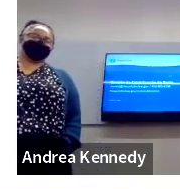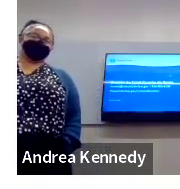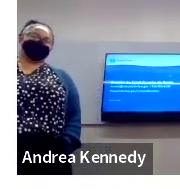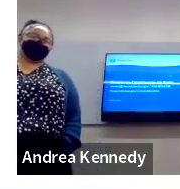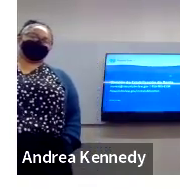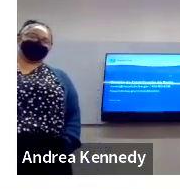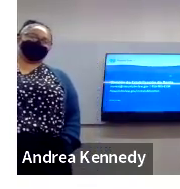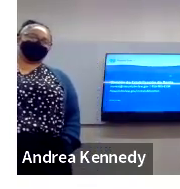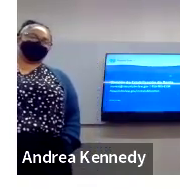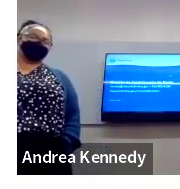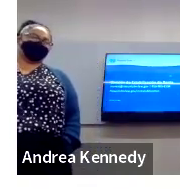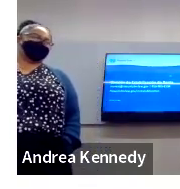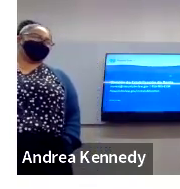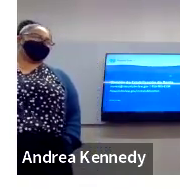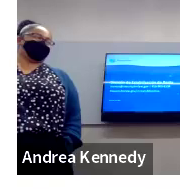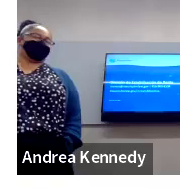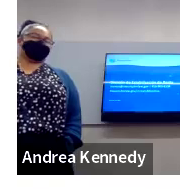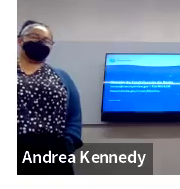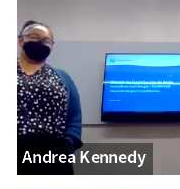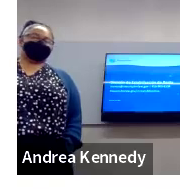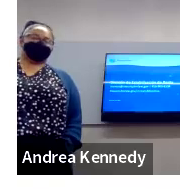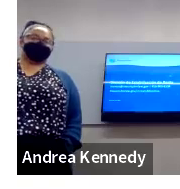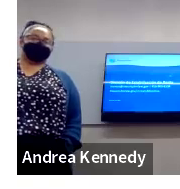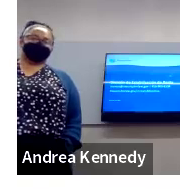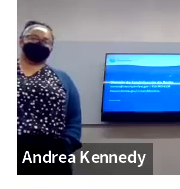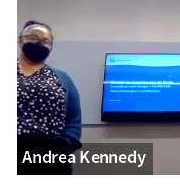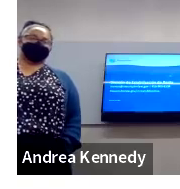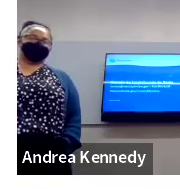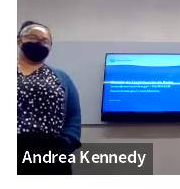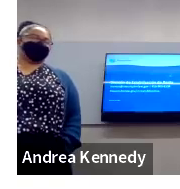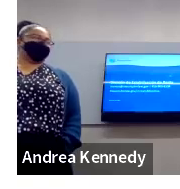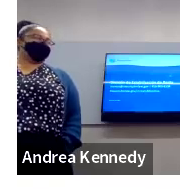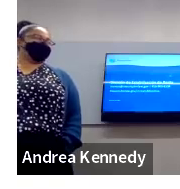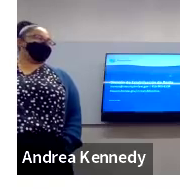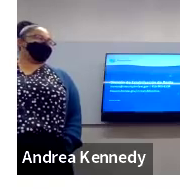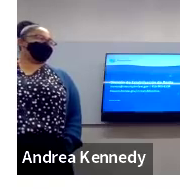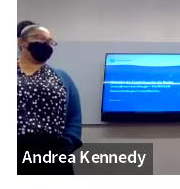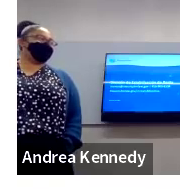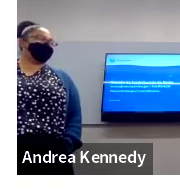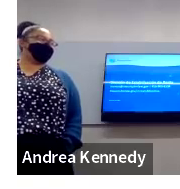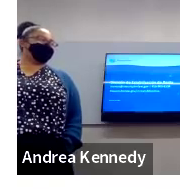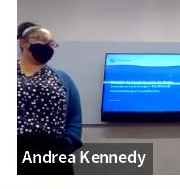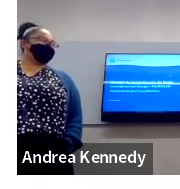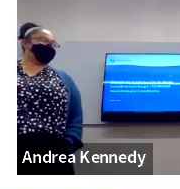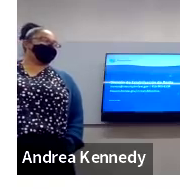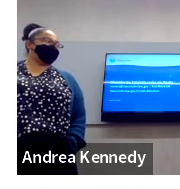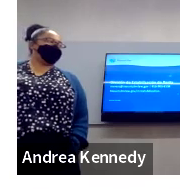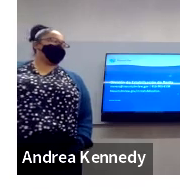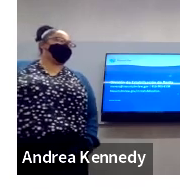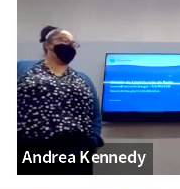hacer, pero si ocupan traducción, nos dejan saber con antes para que podamos coordinar